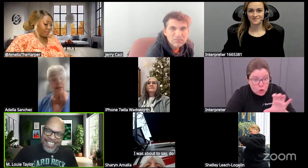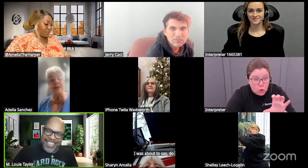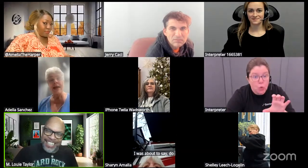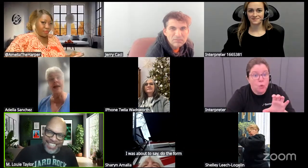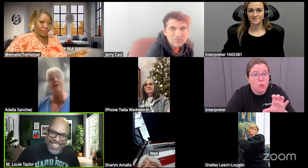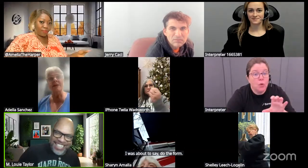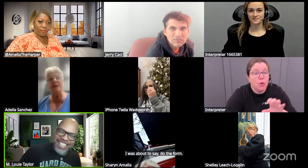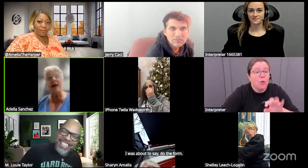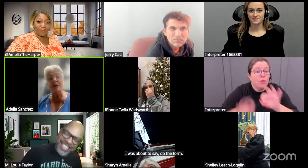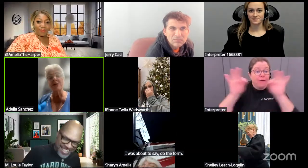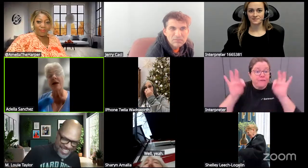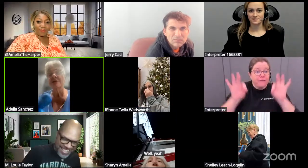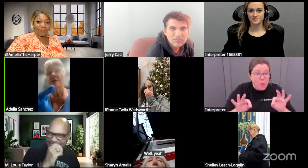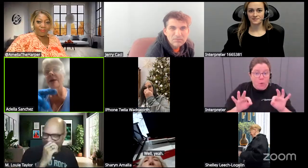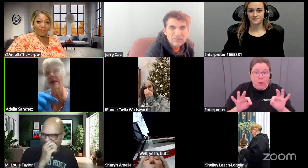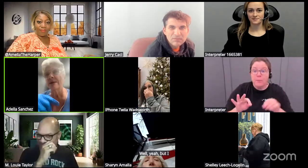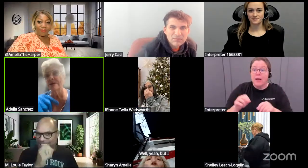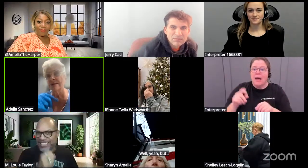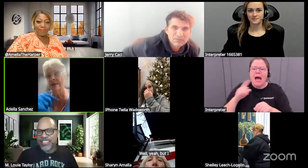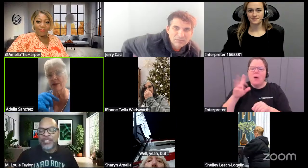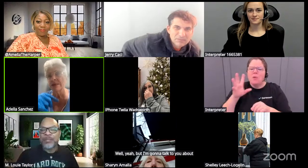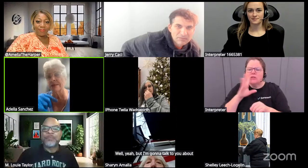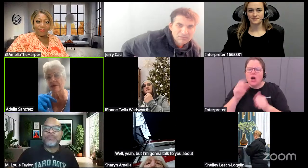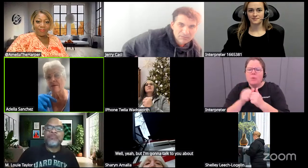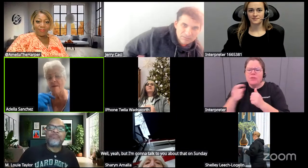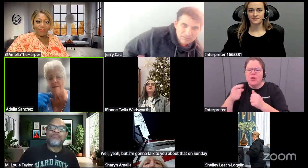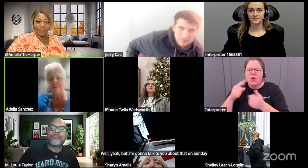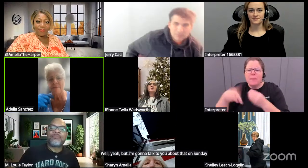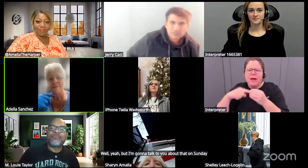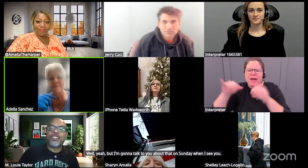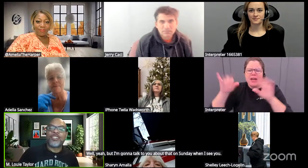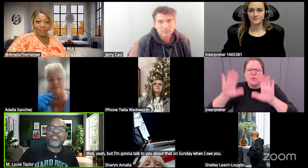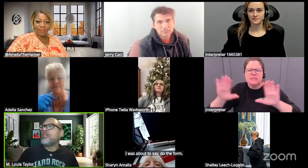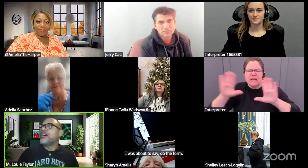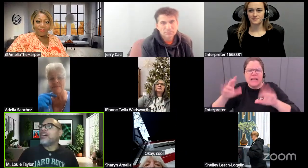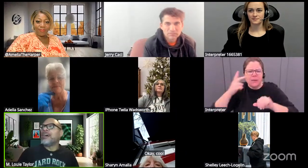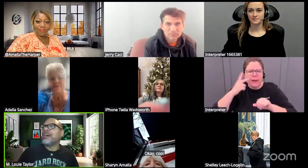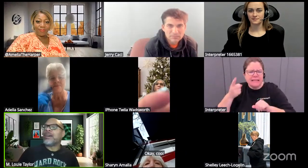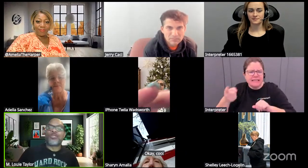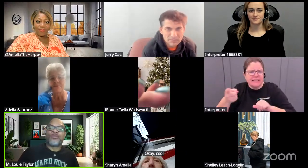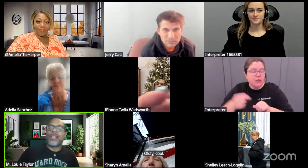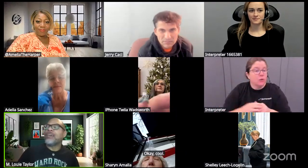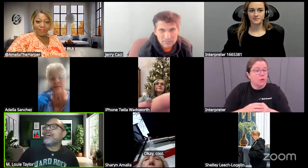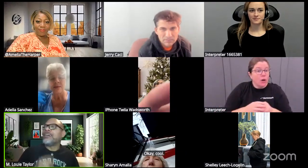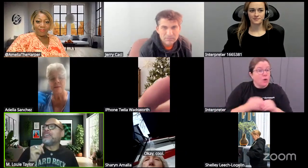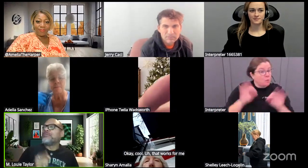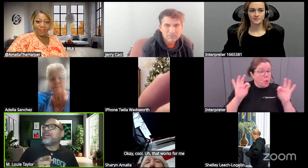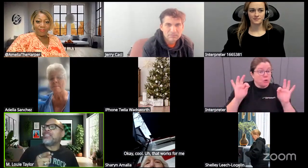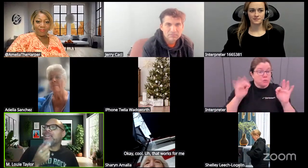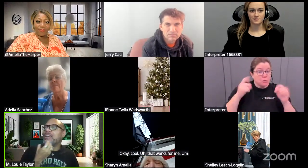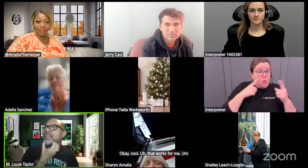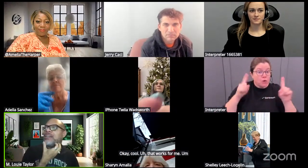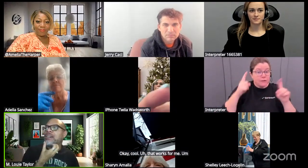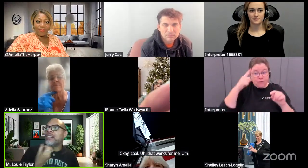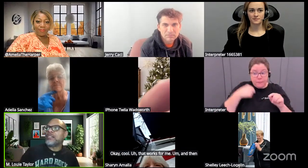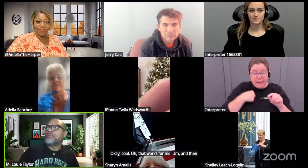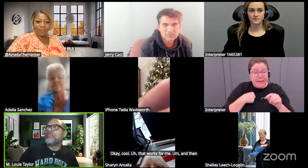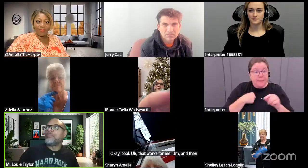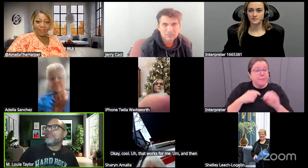Well, yeah, but I'm going to talk to you about that on Sunday when I see you. Okay, cool. That works for me. And